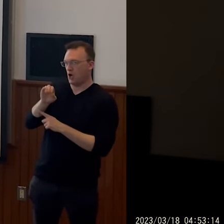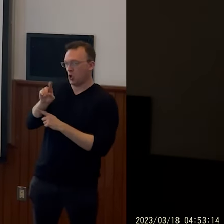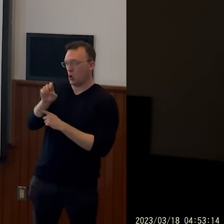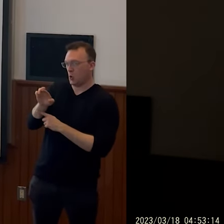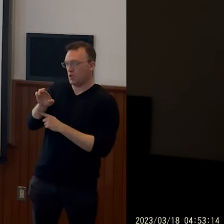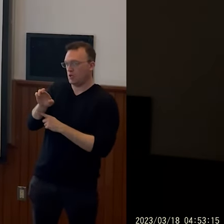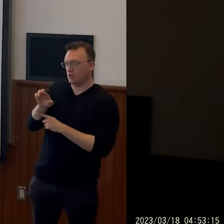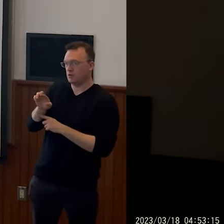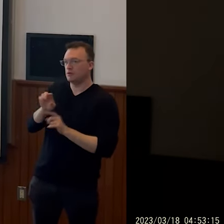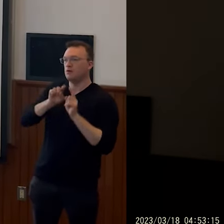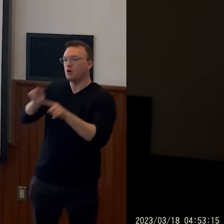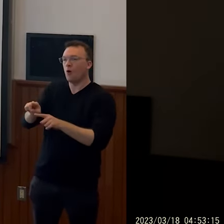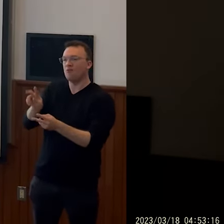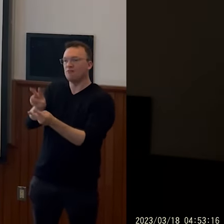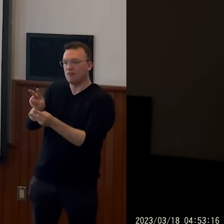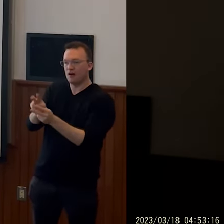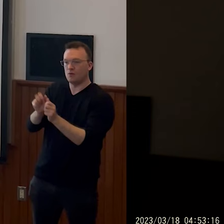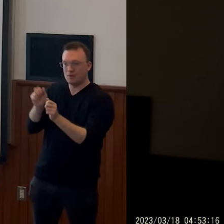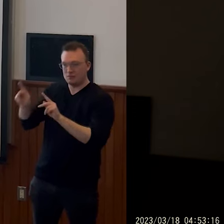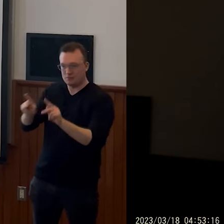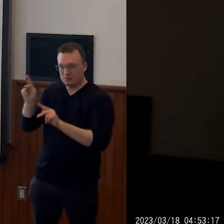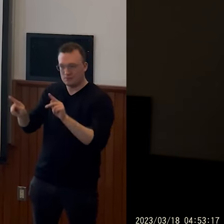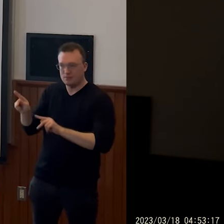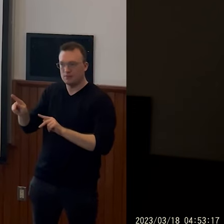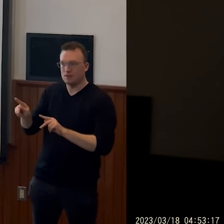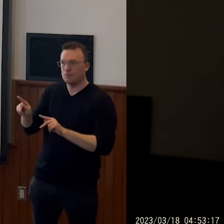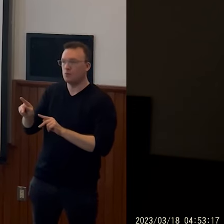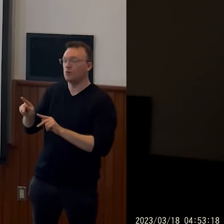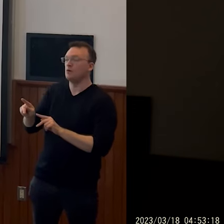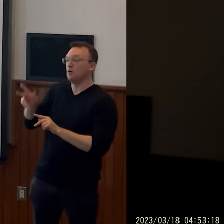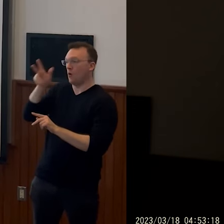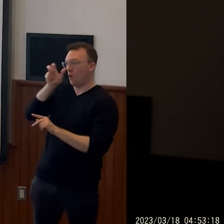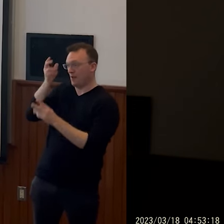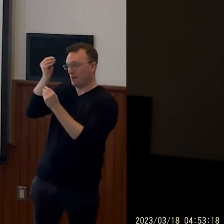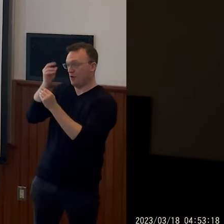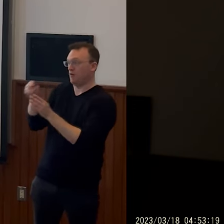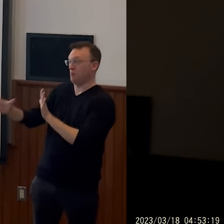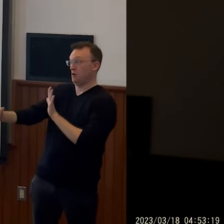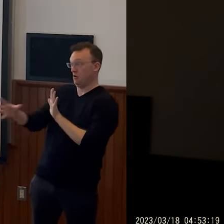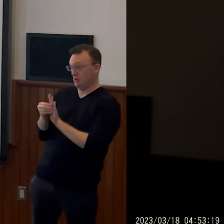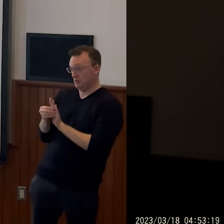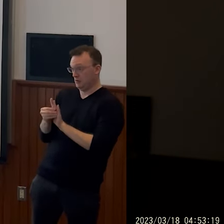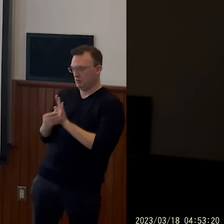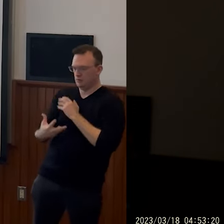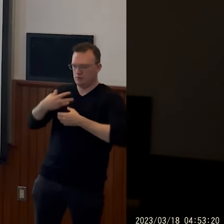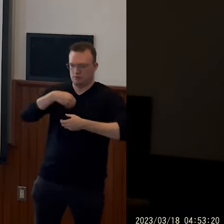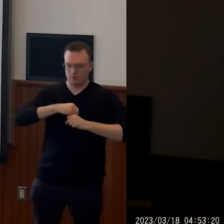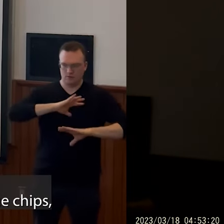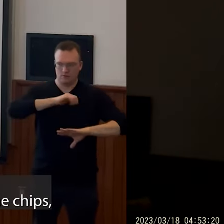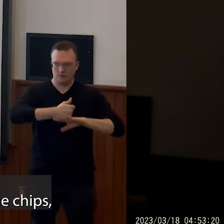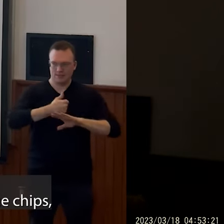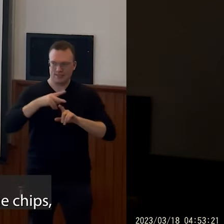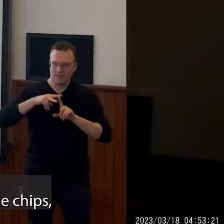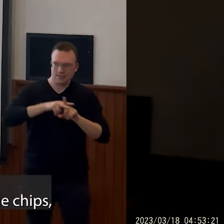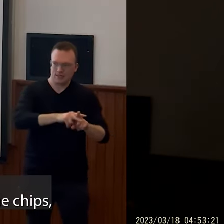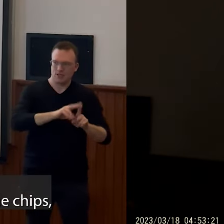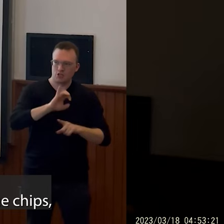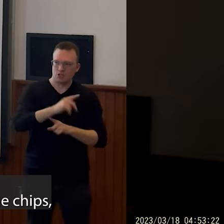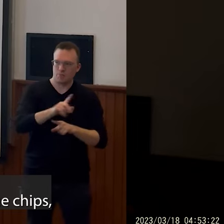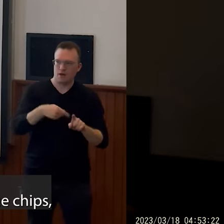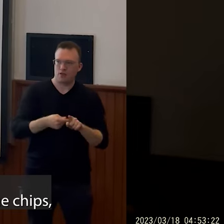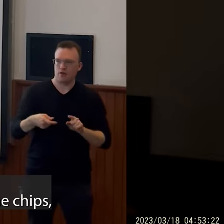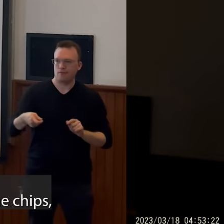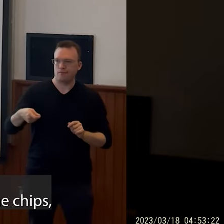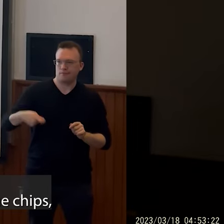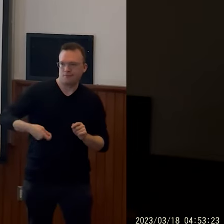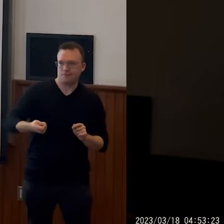to have sex with human being to take the orgasm data and using this orgasm to make into the chips, and you can pop the